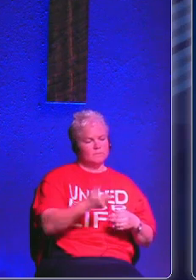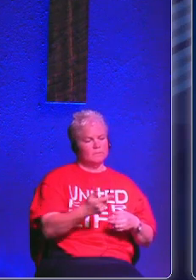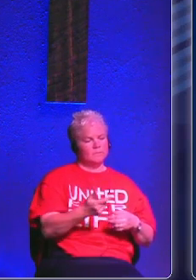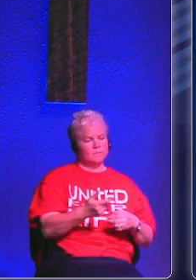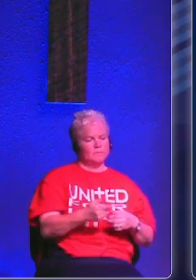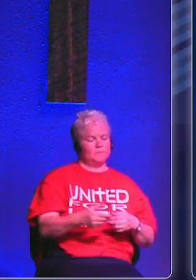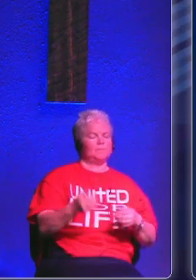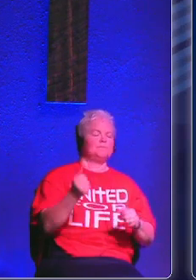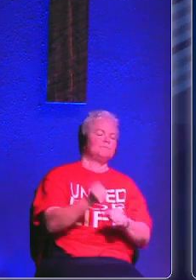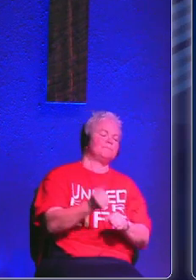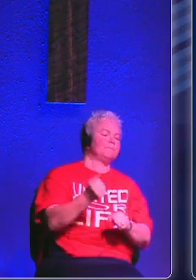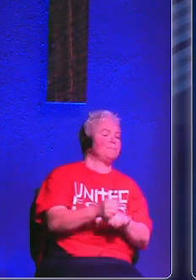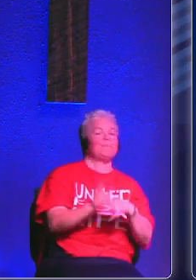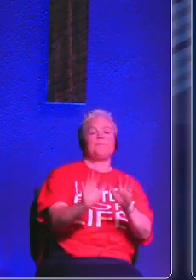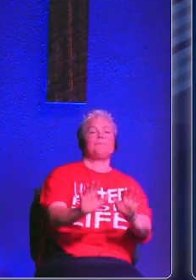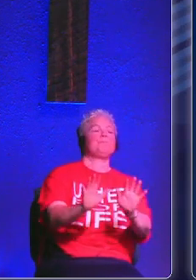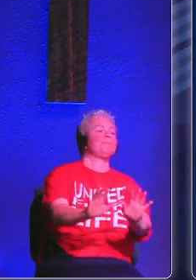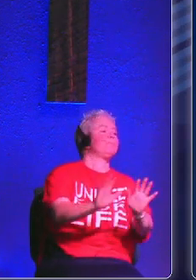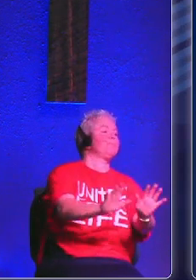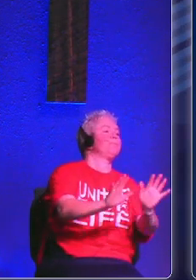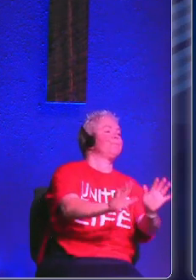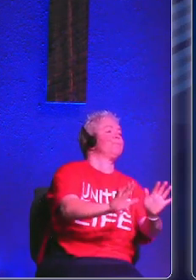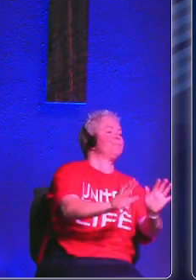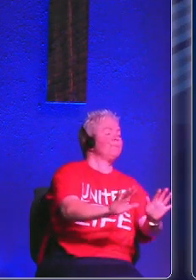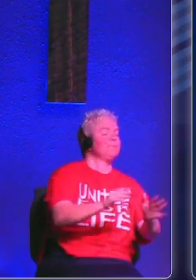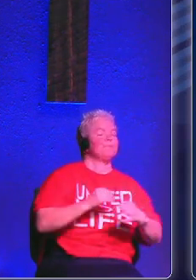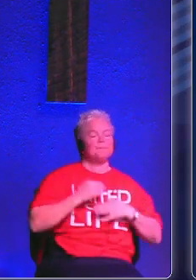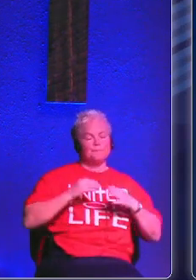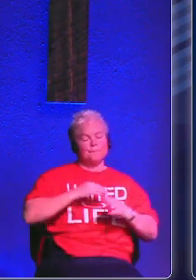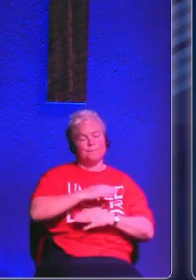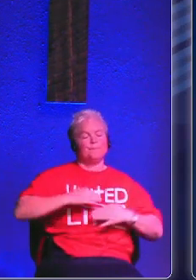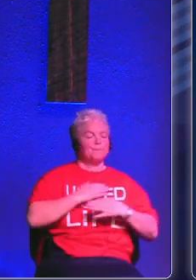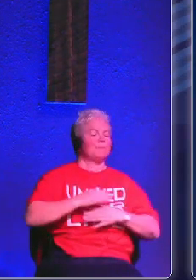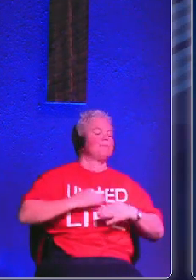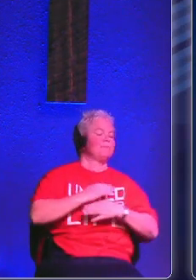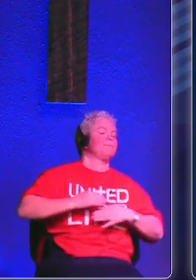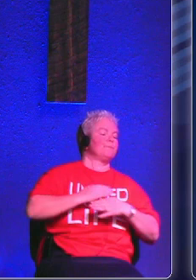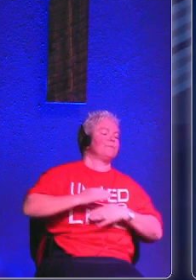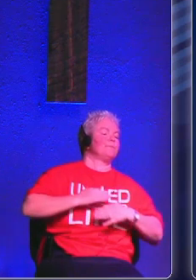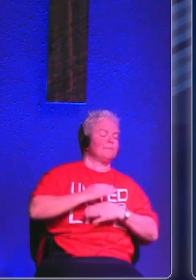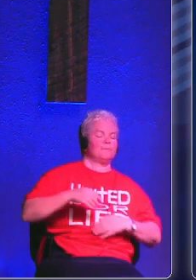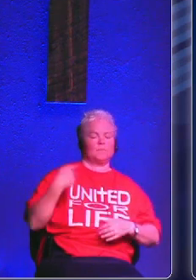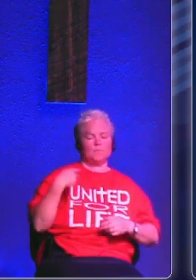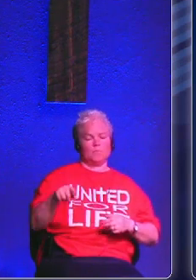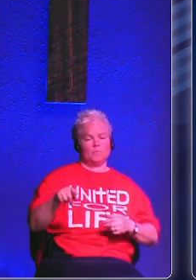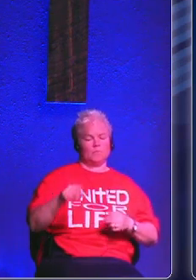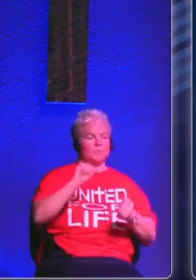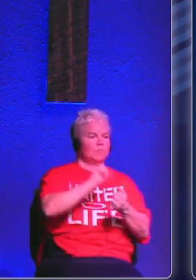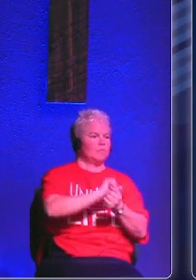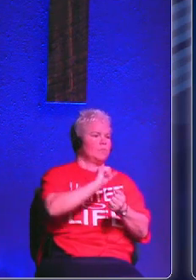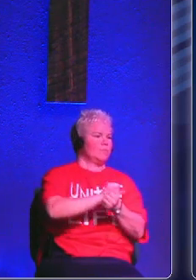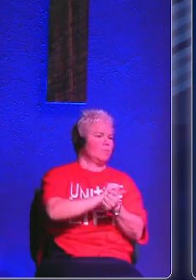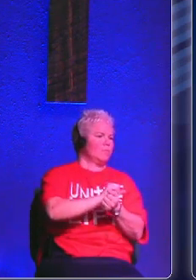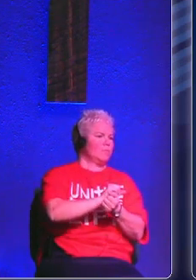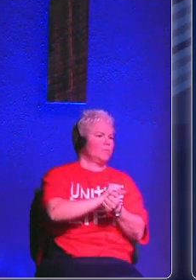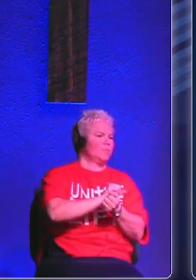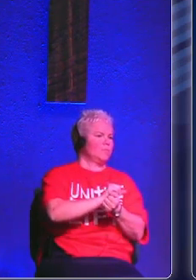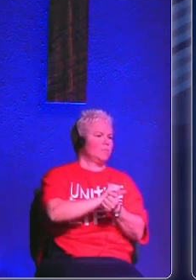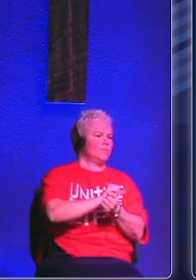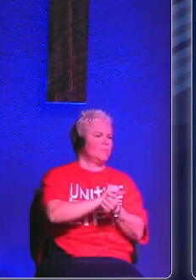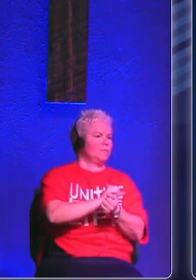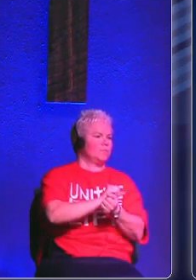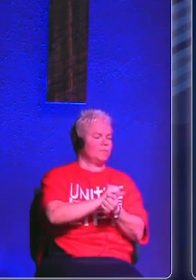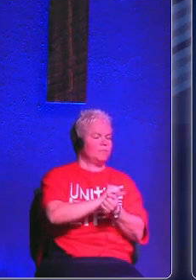return he will make you happy. Oh, that's easy. A religion based upon works allows us to do